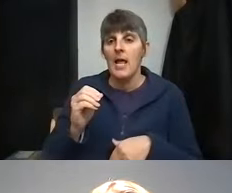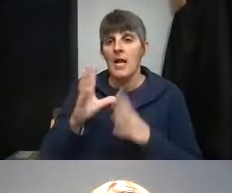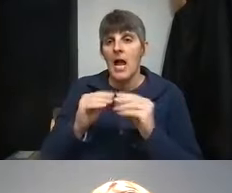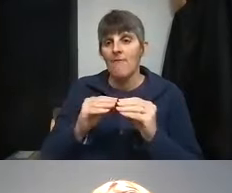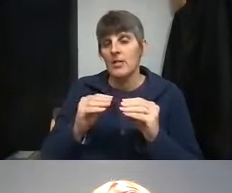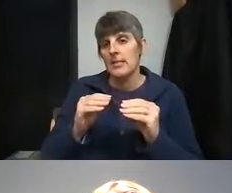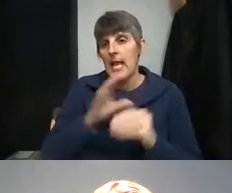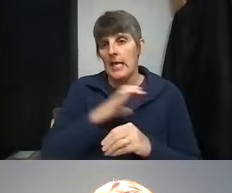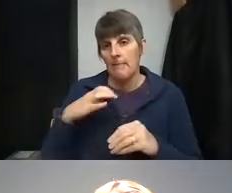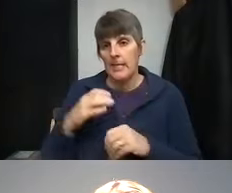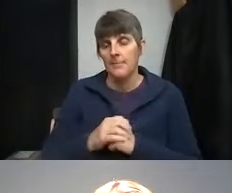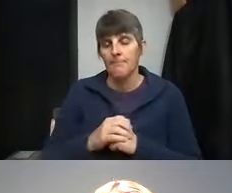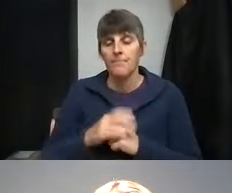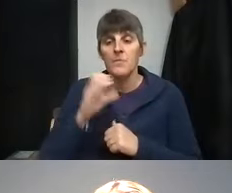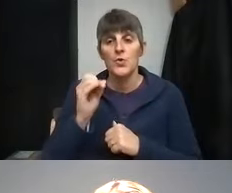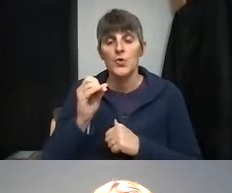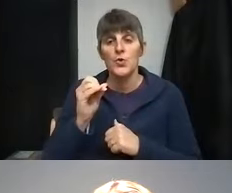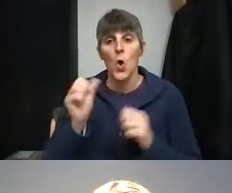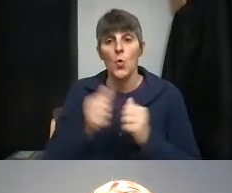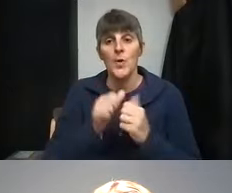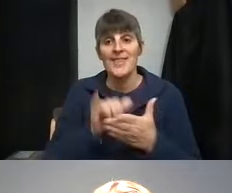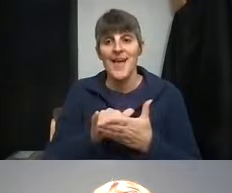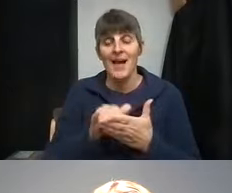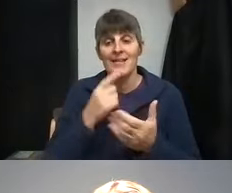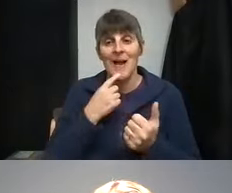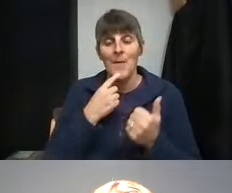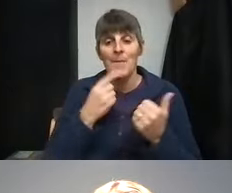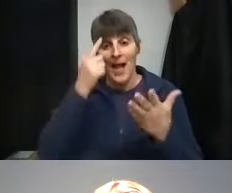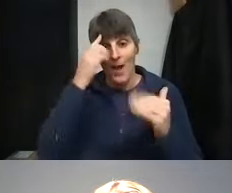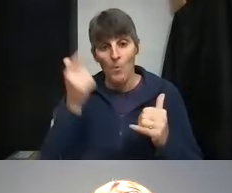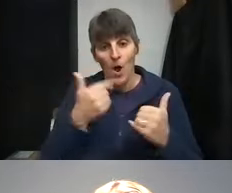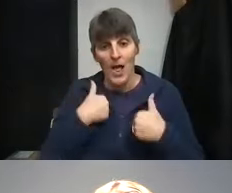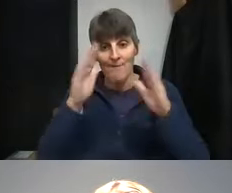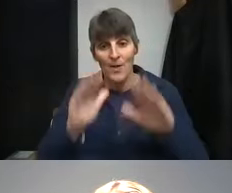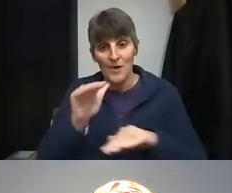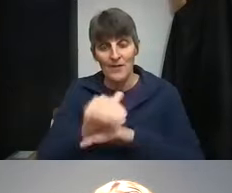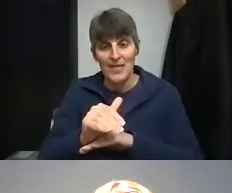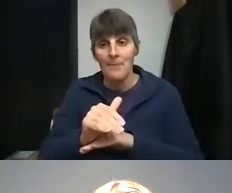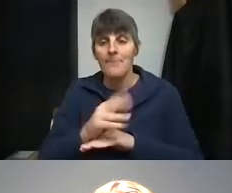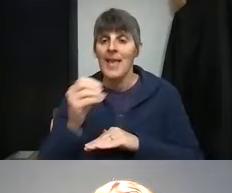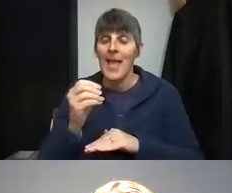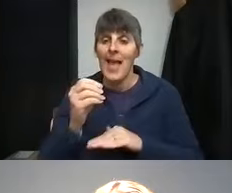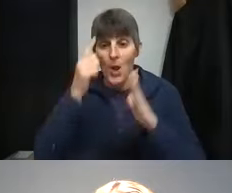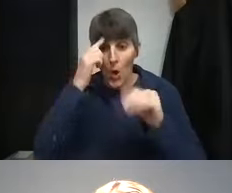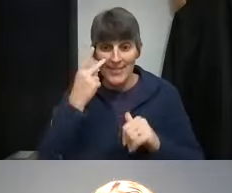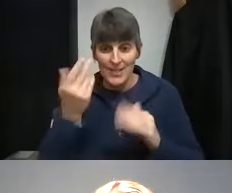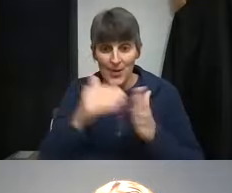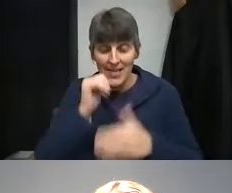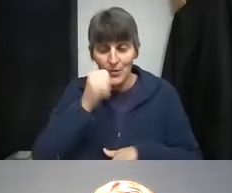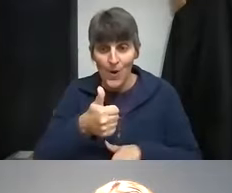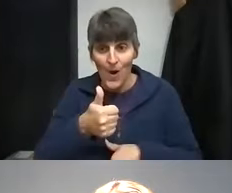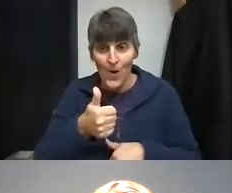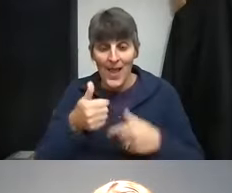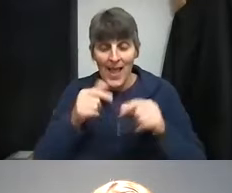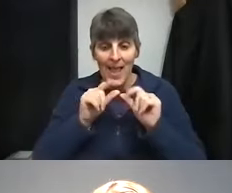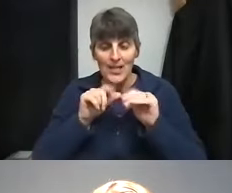planning committee. So with that, I hope everybody has a wonderful night, and we hope to see you again tomorrow as we